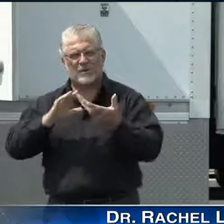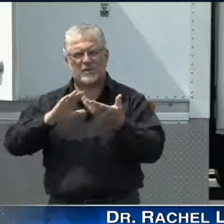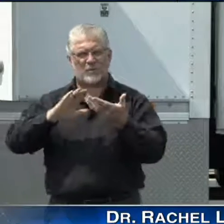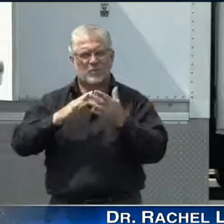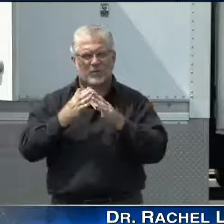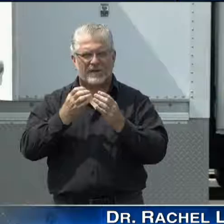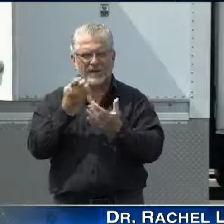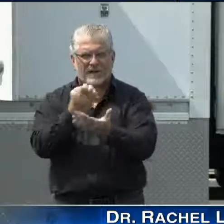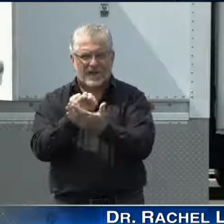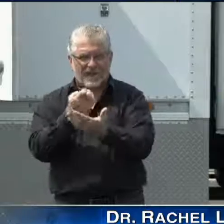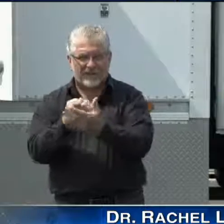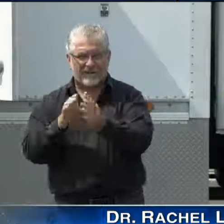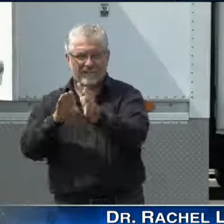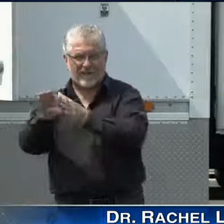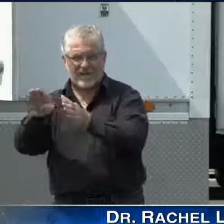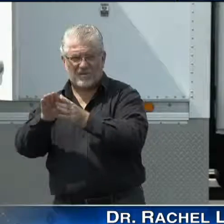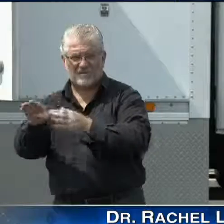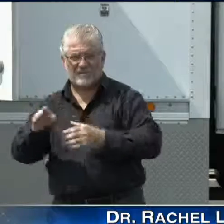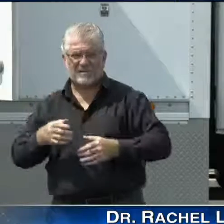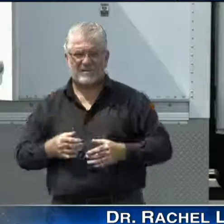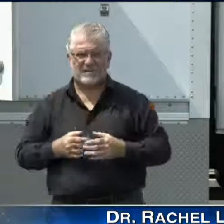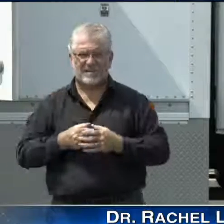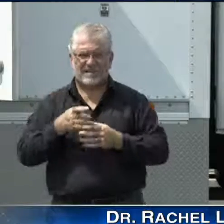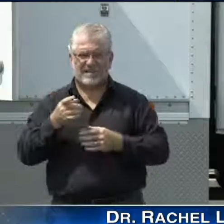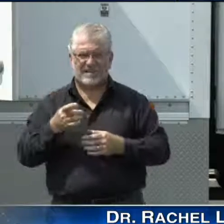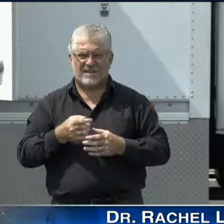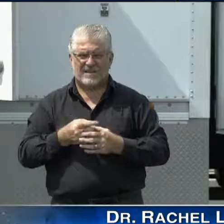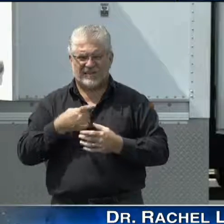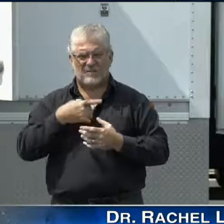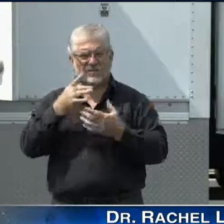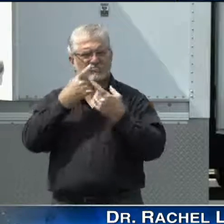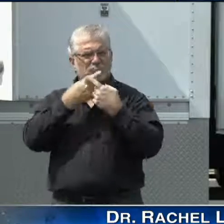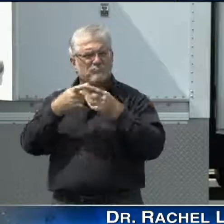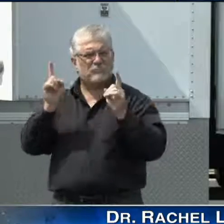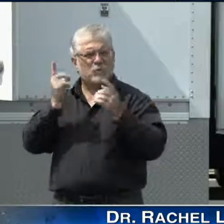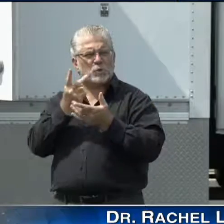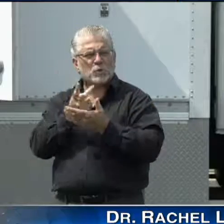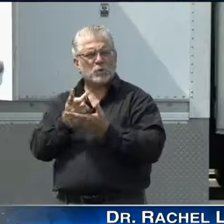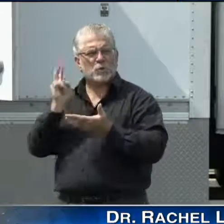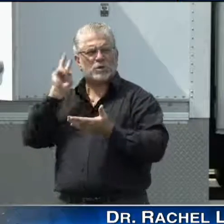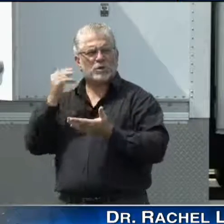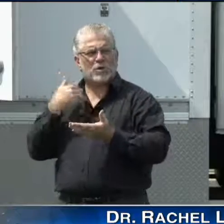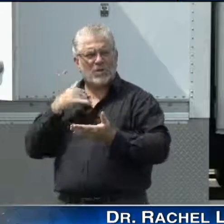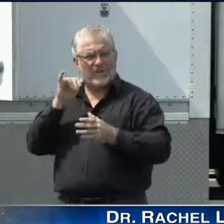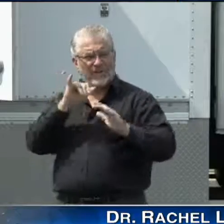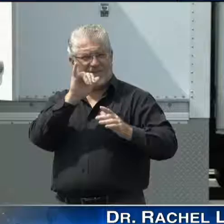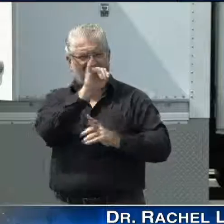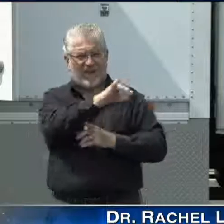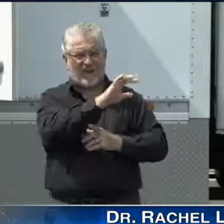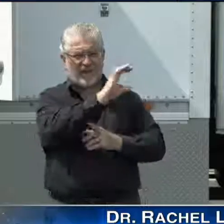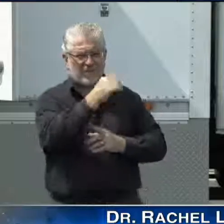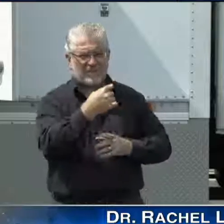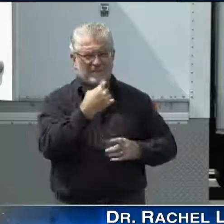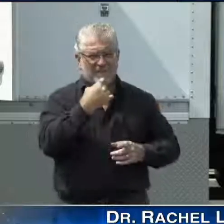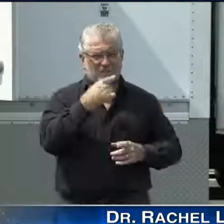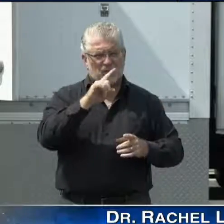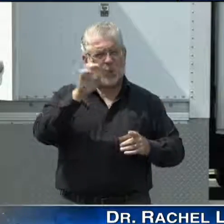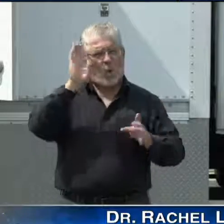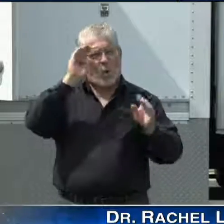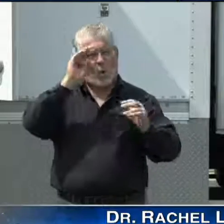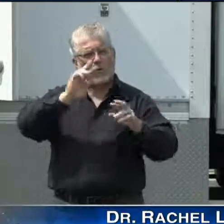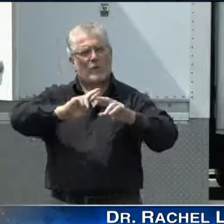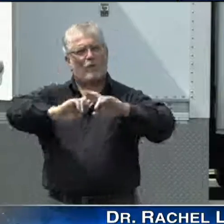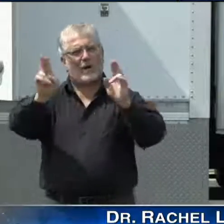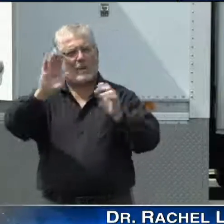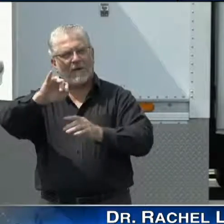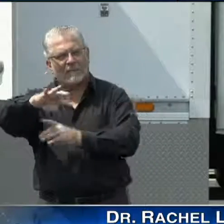press conference about 2 weeks ago. And they had said that they're hoping that their tests would be available in the 4th quarter, so before the end of the